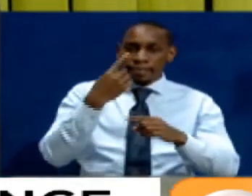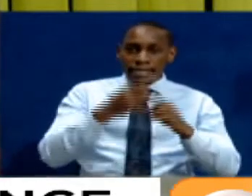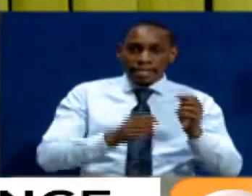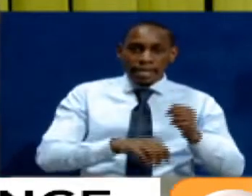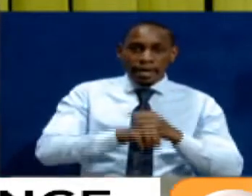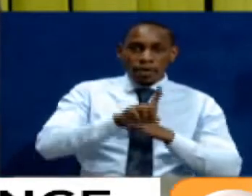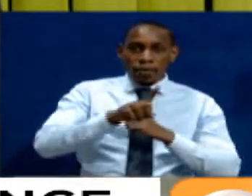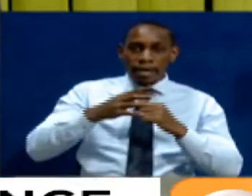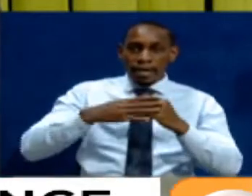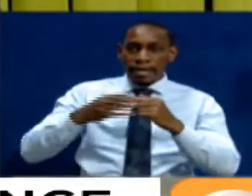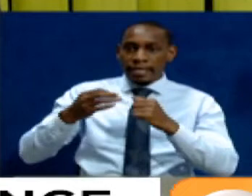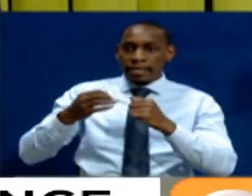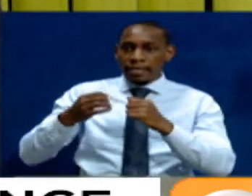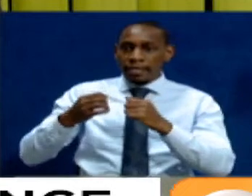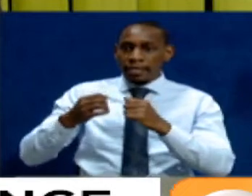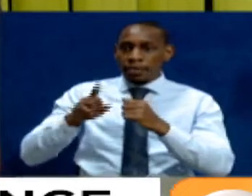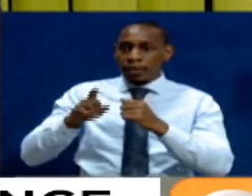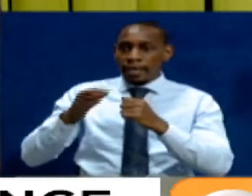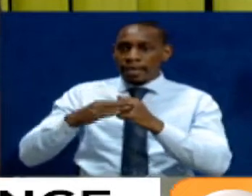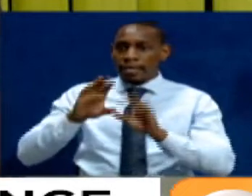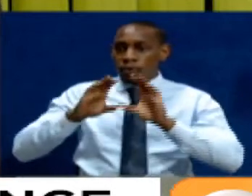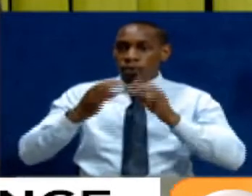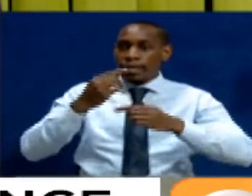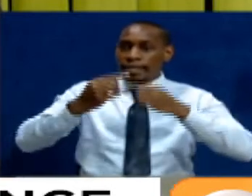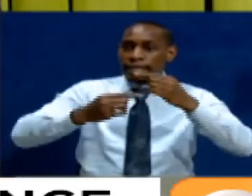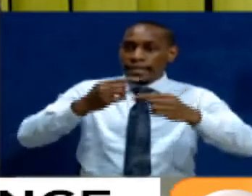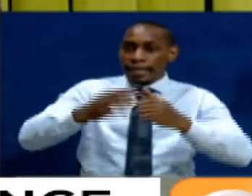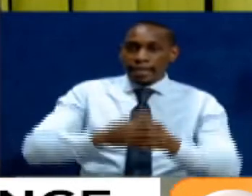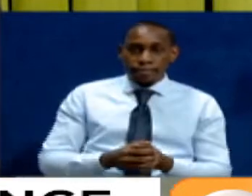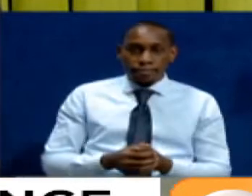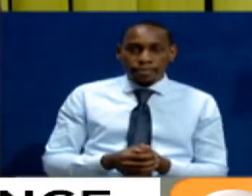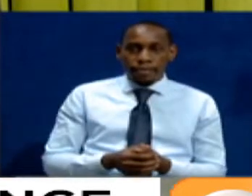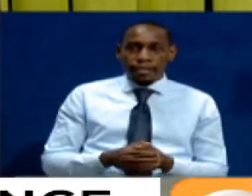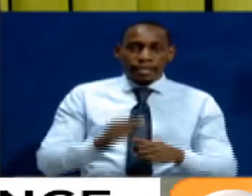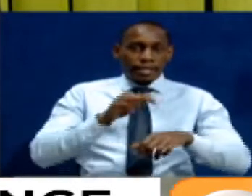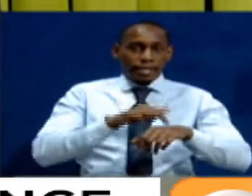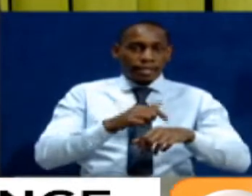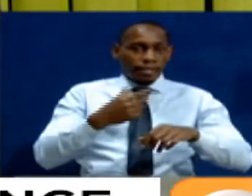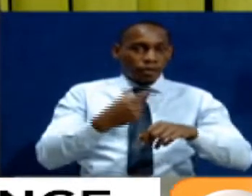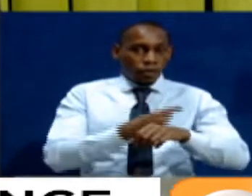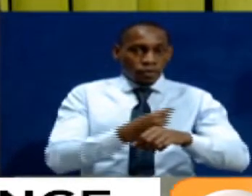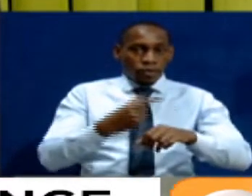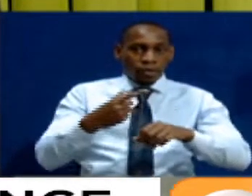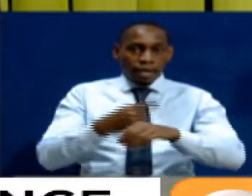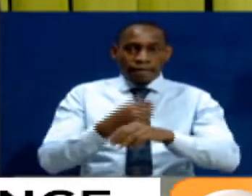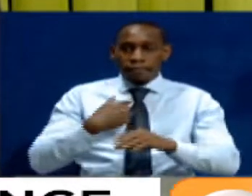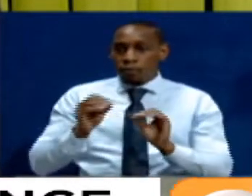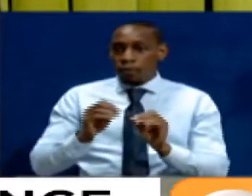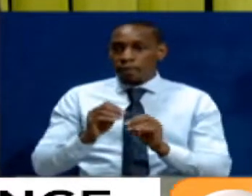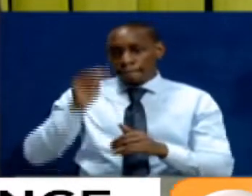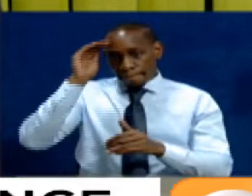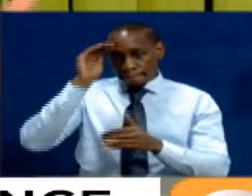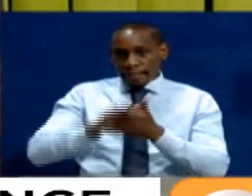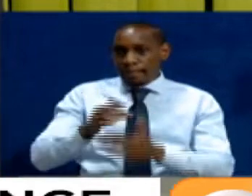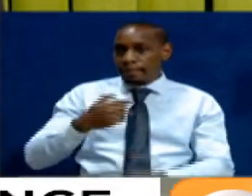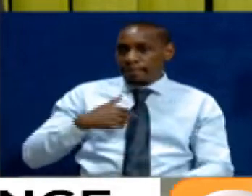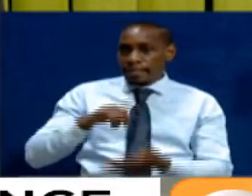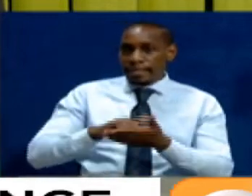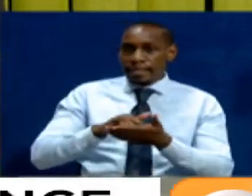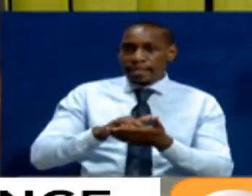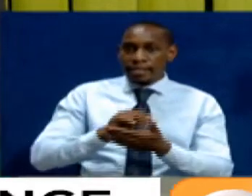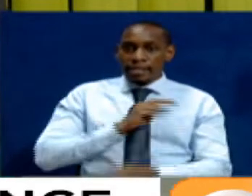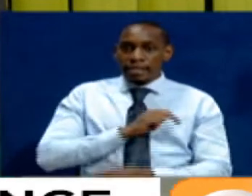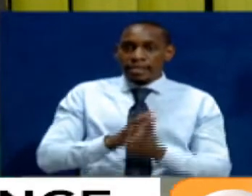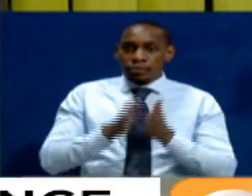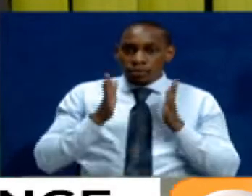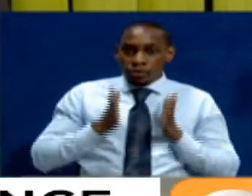1918, the world still moved on. So with or without the vaccine, Jeff, believe you me, nature